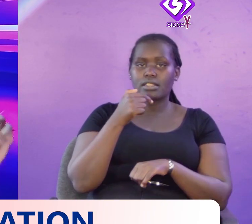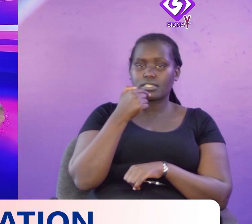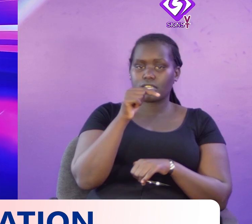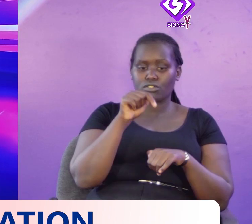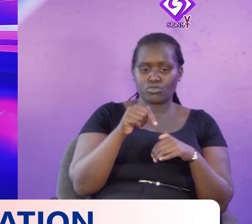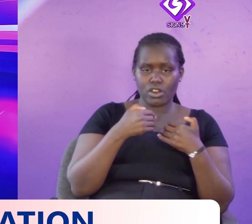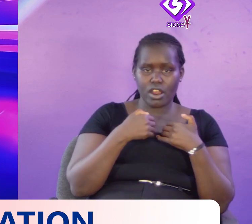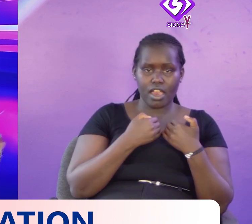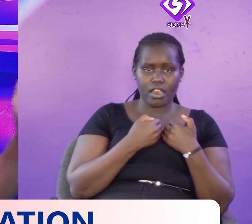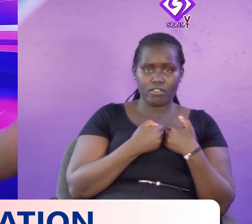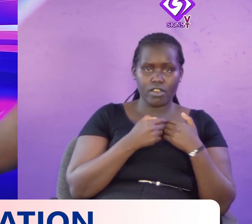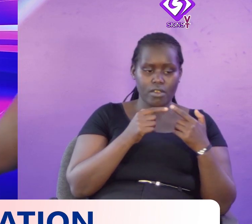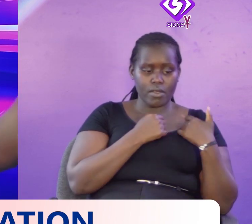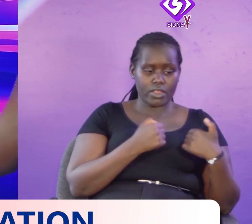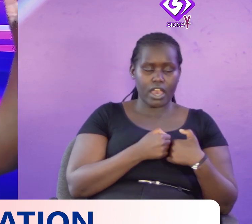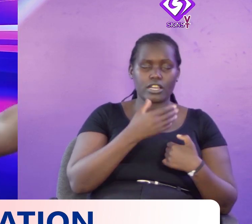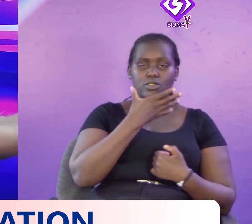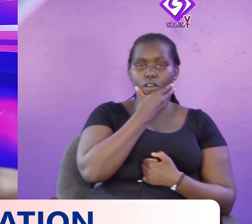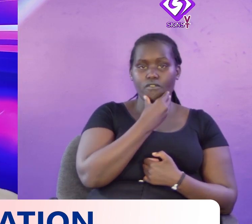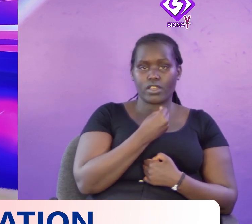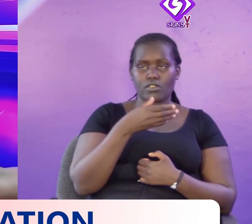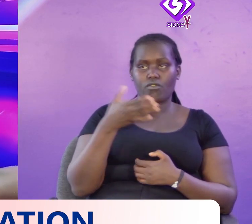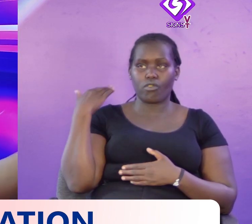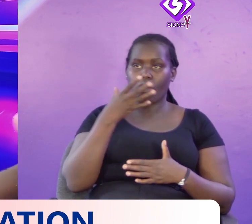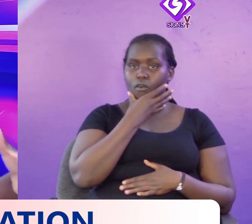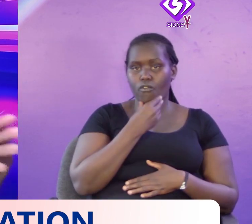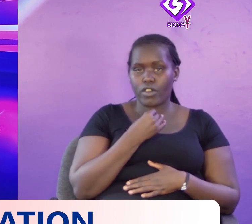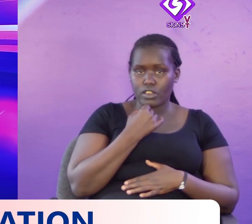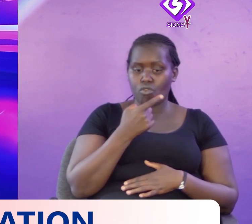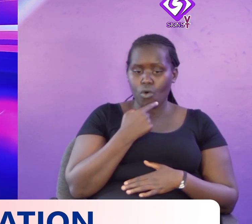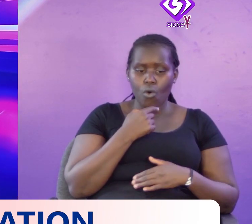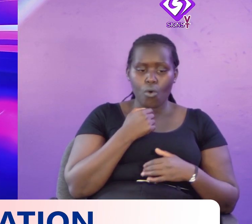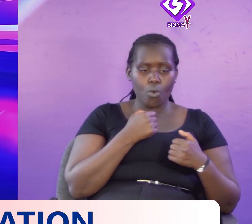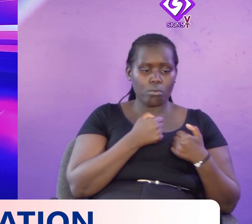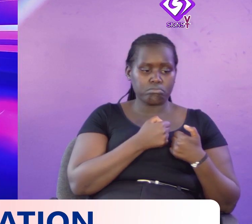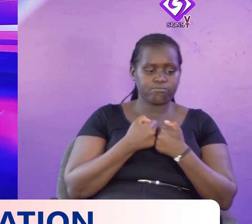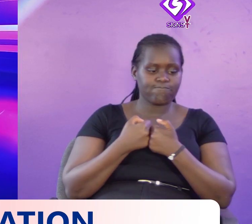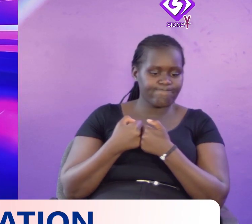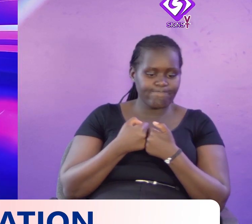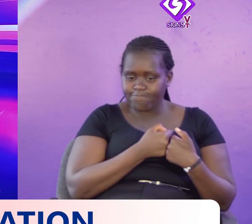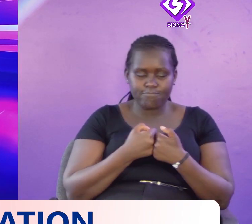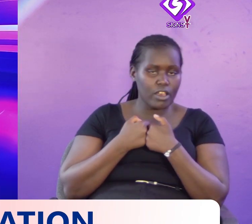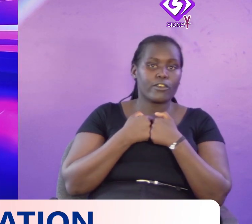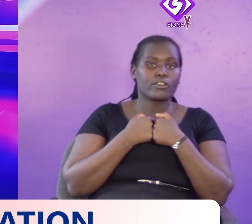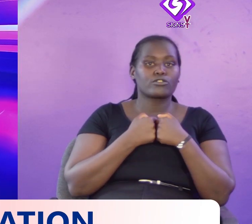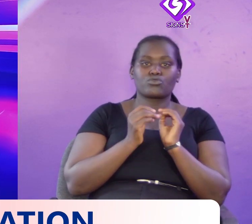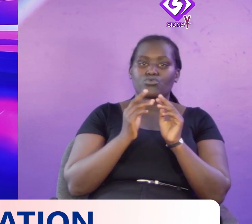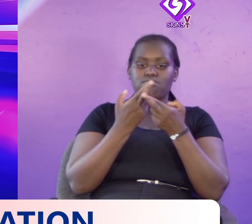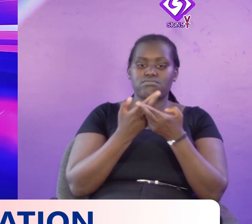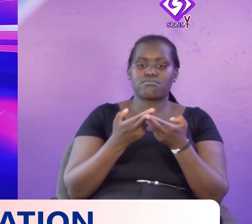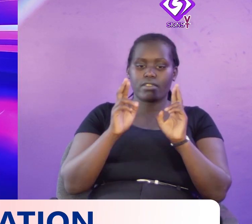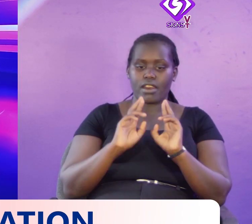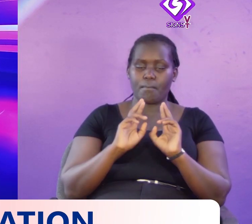had the heart of fathers, of our forefathers, those ones that fought to redeem Kenya from manipulations. You